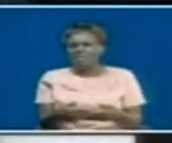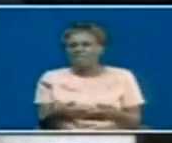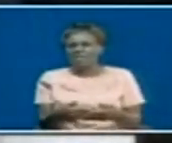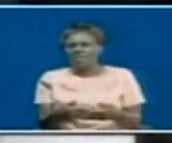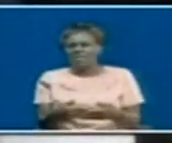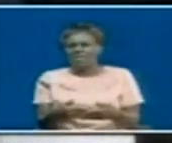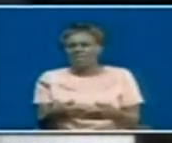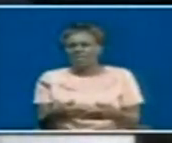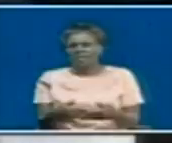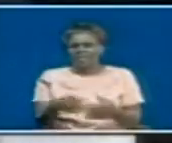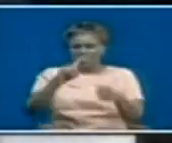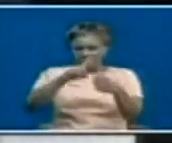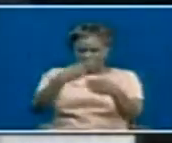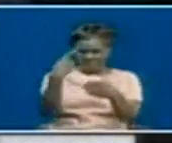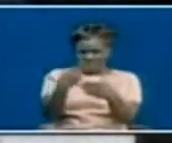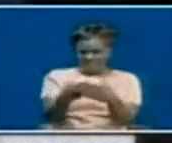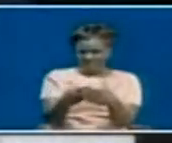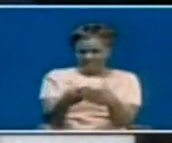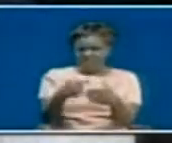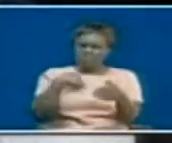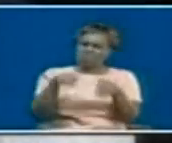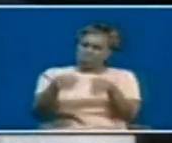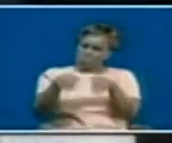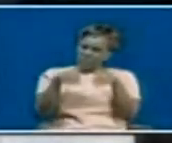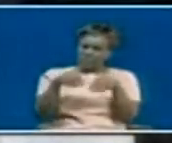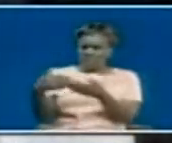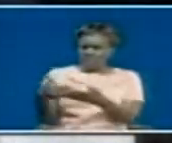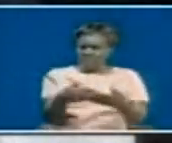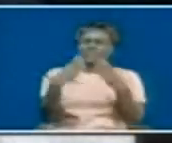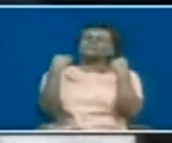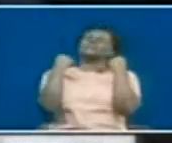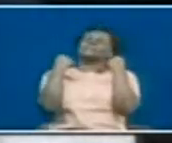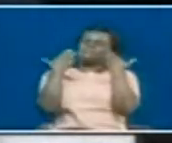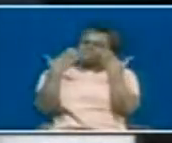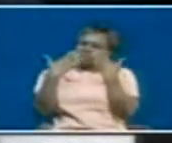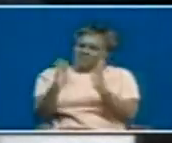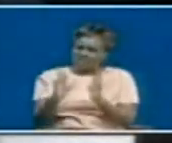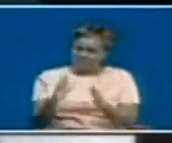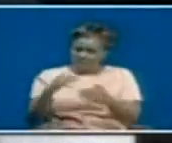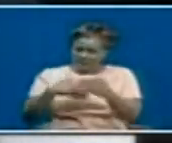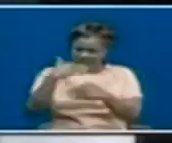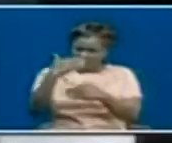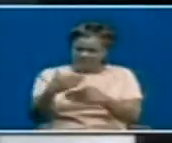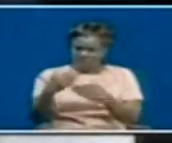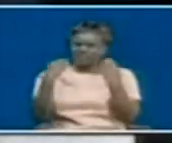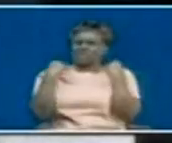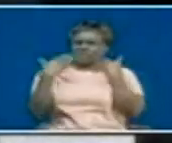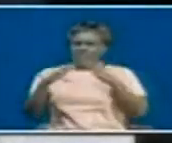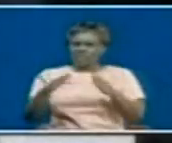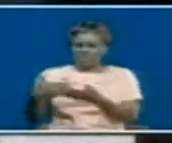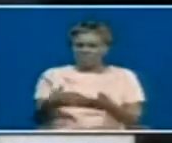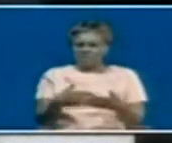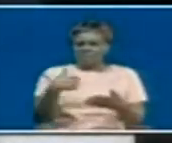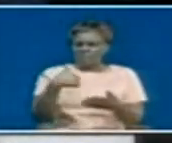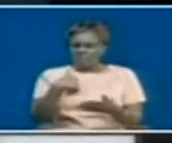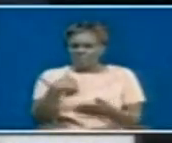you know, all that. Then I waited for him to sleep. So after that, I just remember